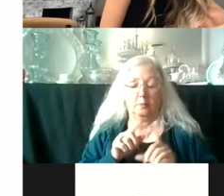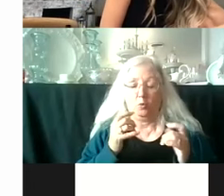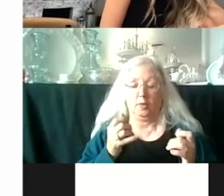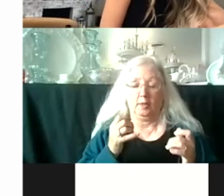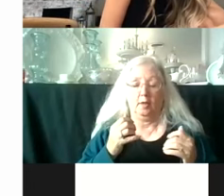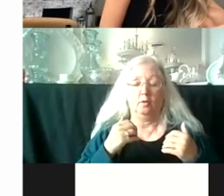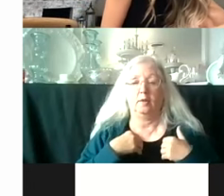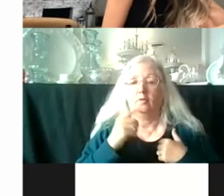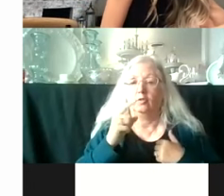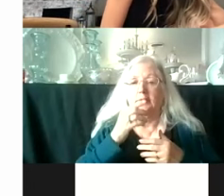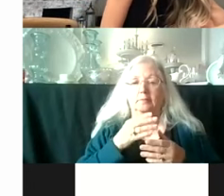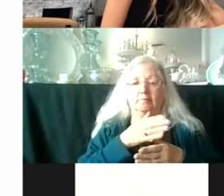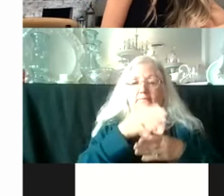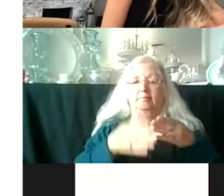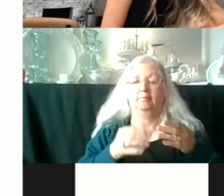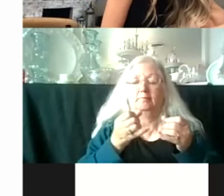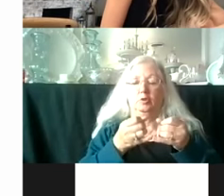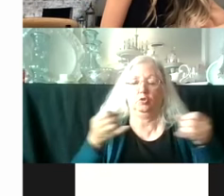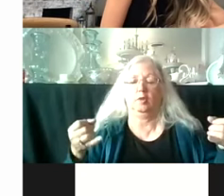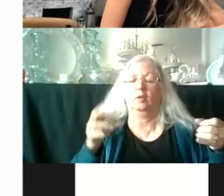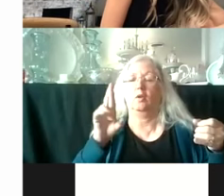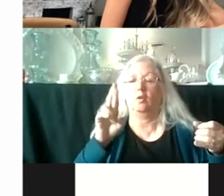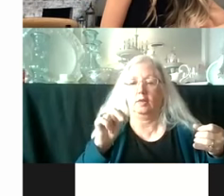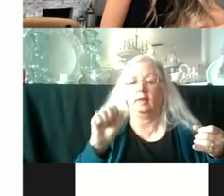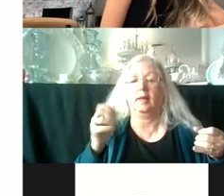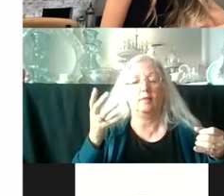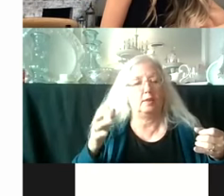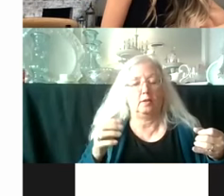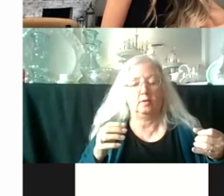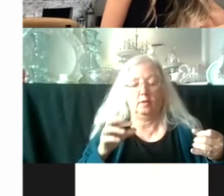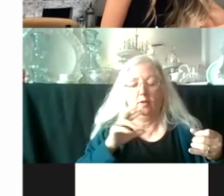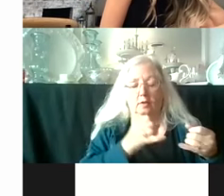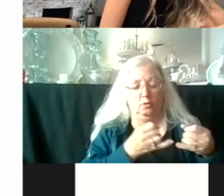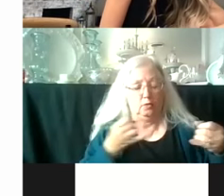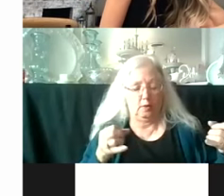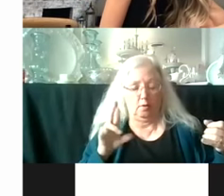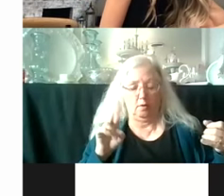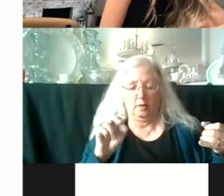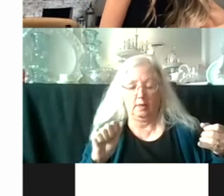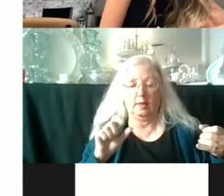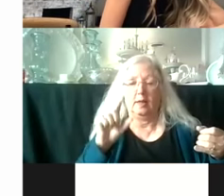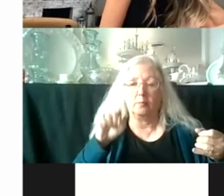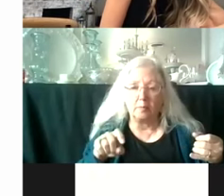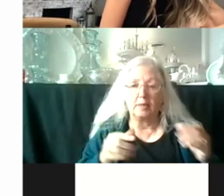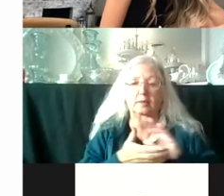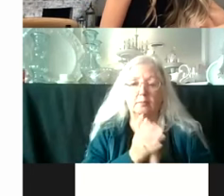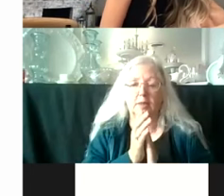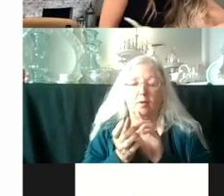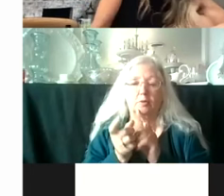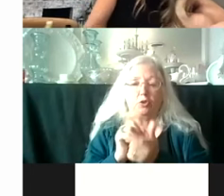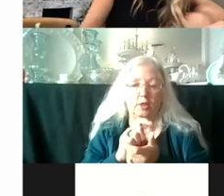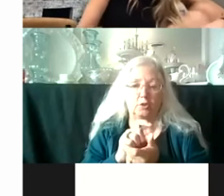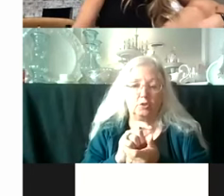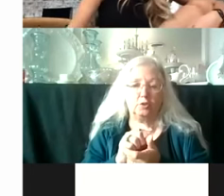is just a completed strand of RNA. This strand of RNA must then be modified.